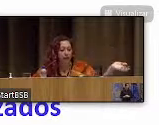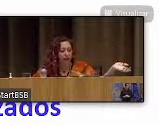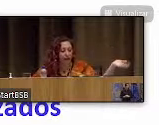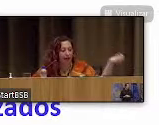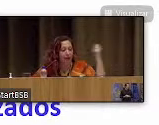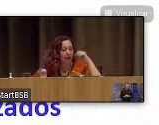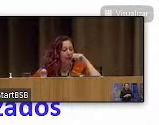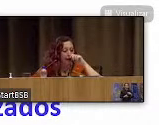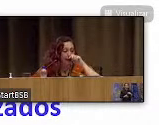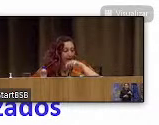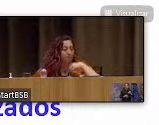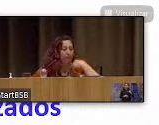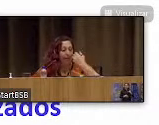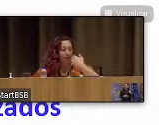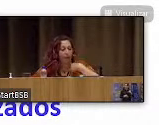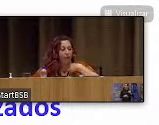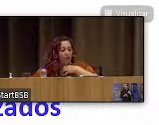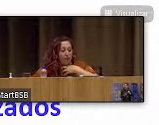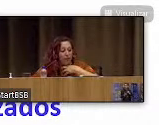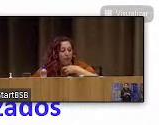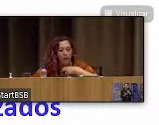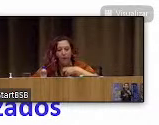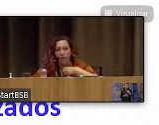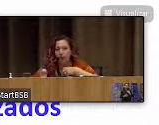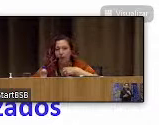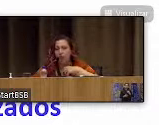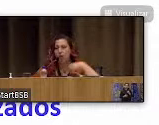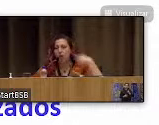About the ages of the